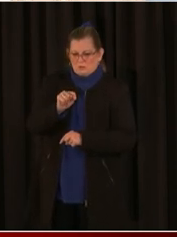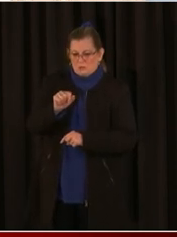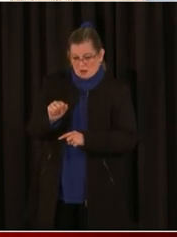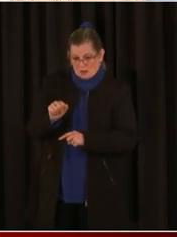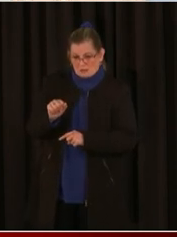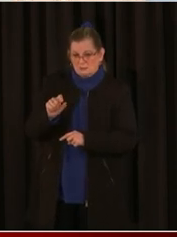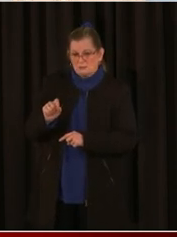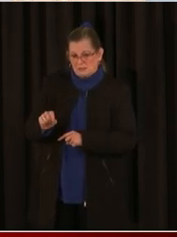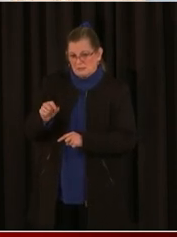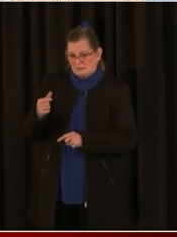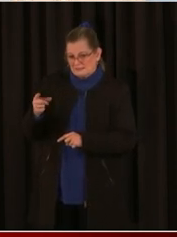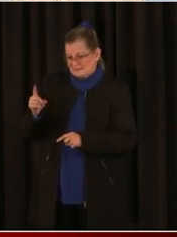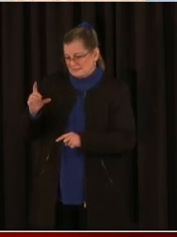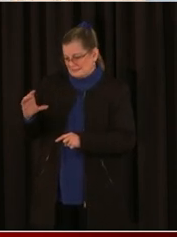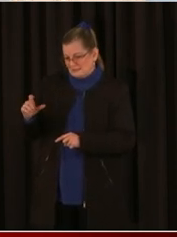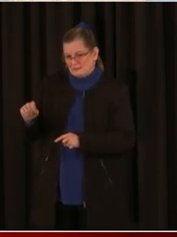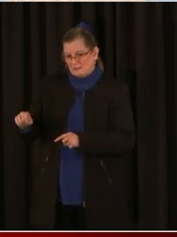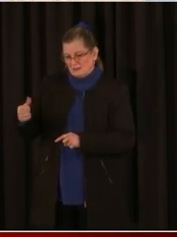Mayor.dc.gov.